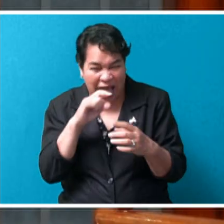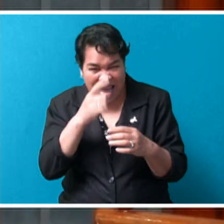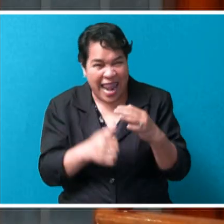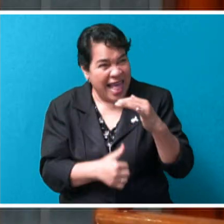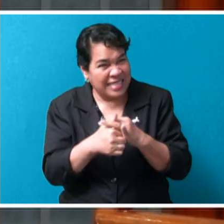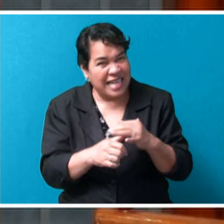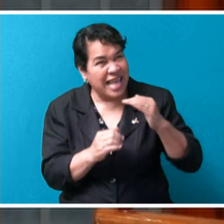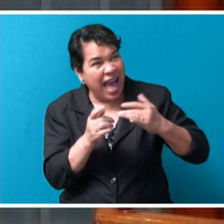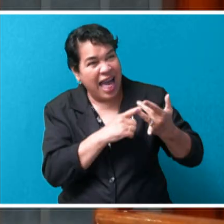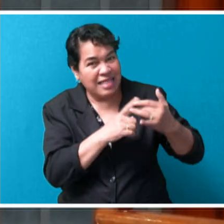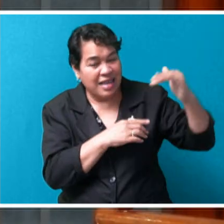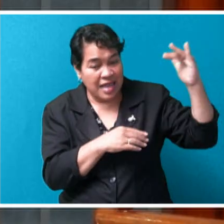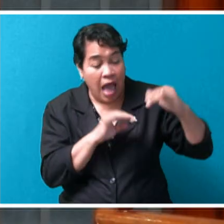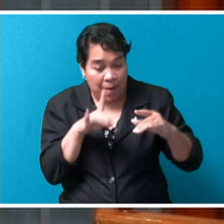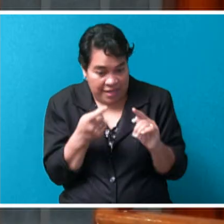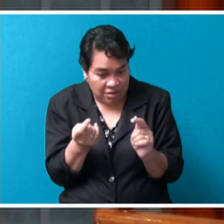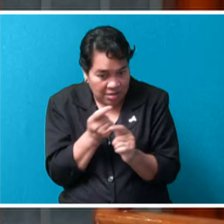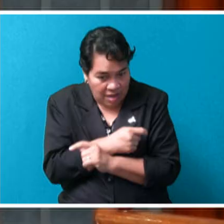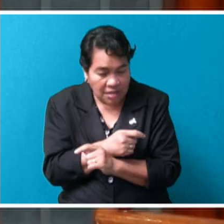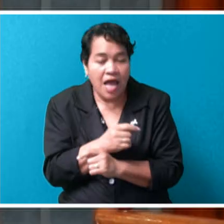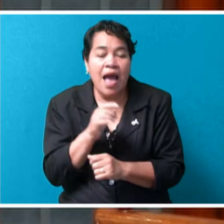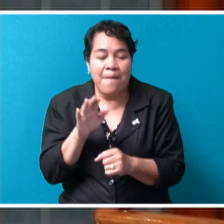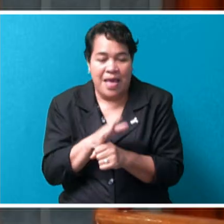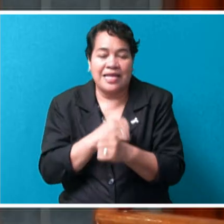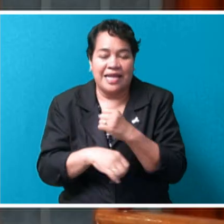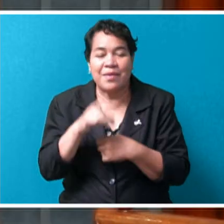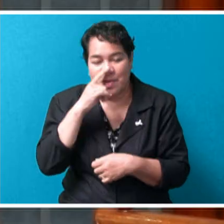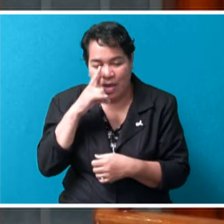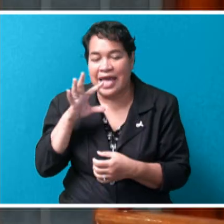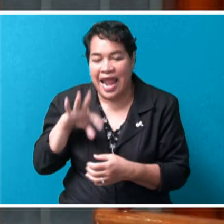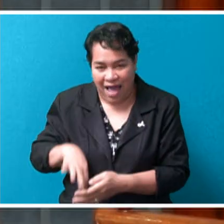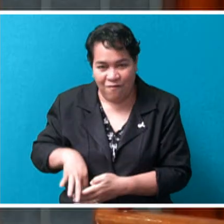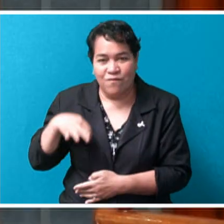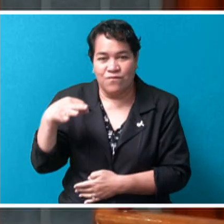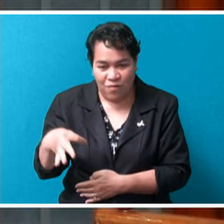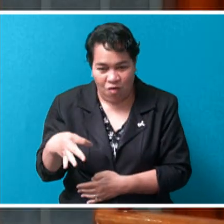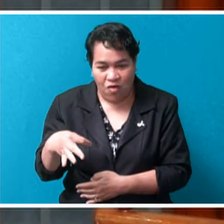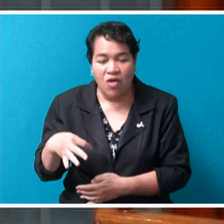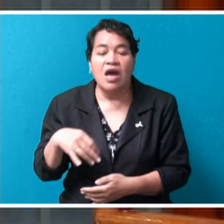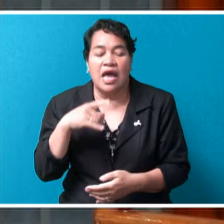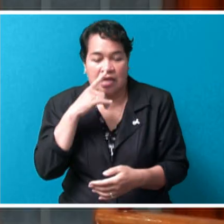this reform, Honorable Speaker, makes it affordable and understandable for MSMEs